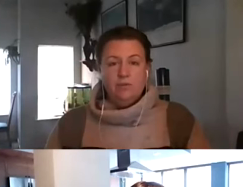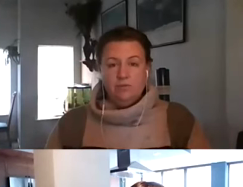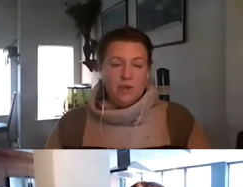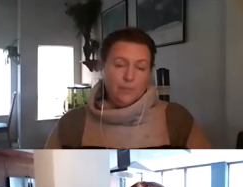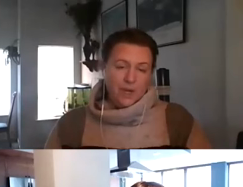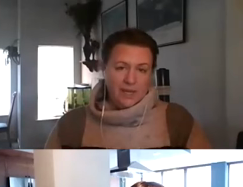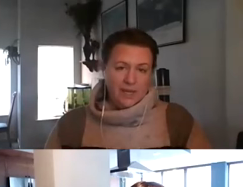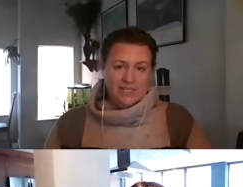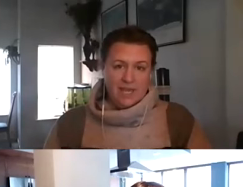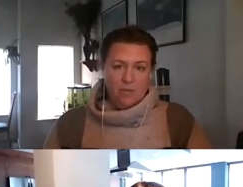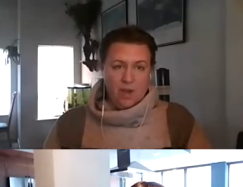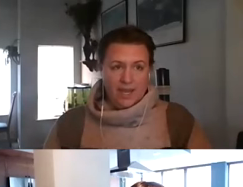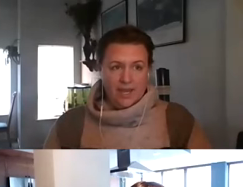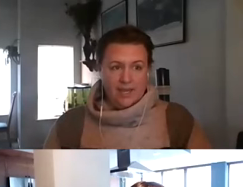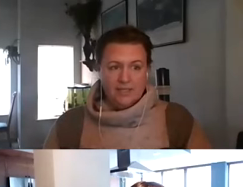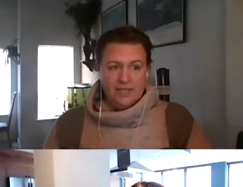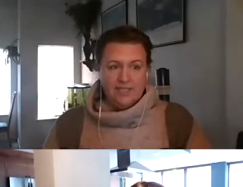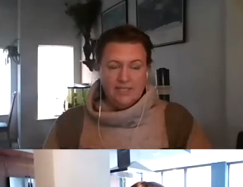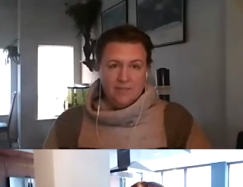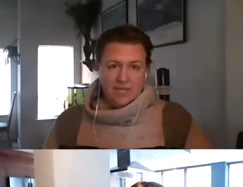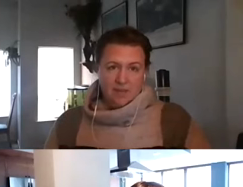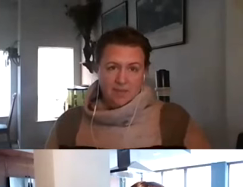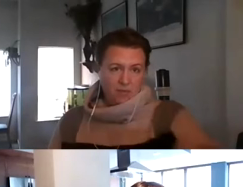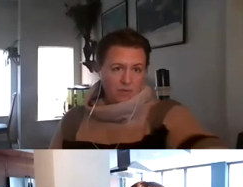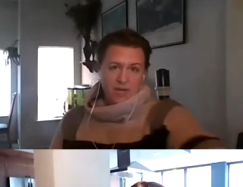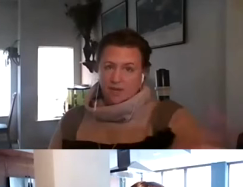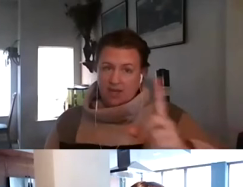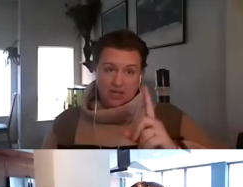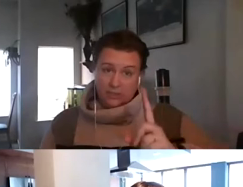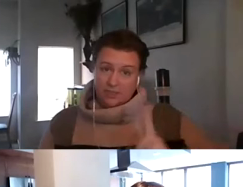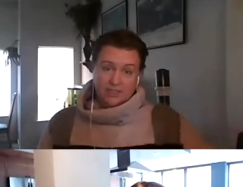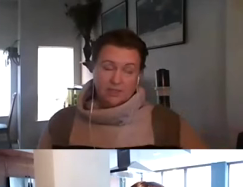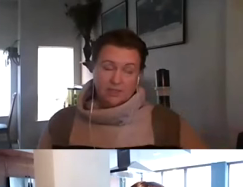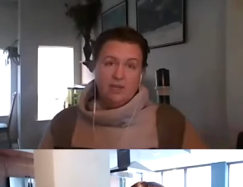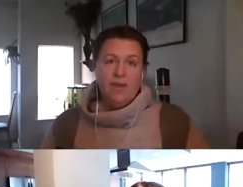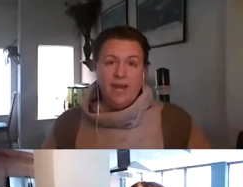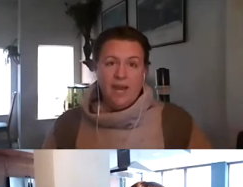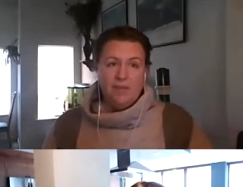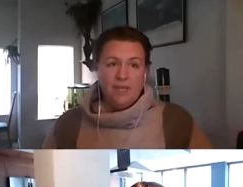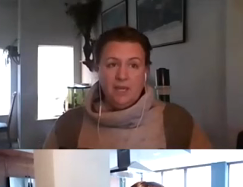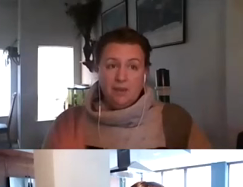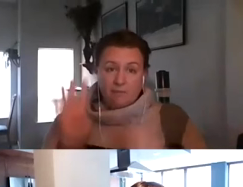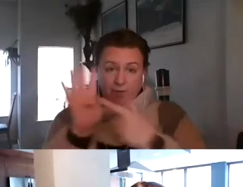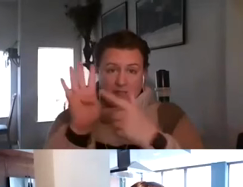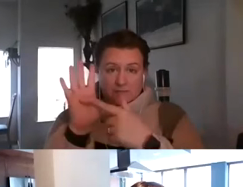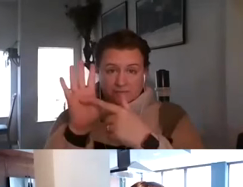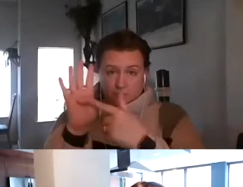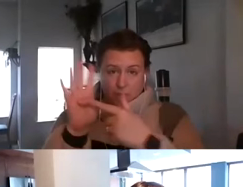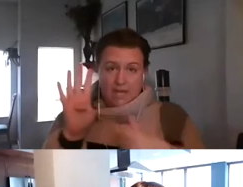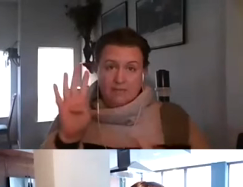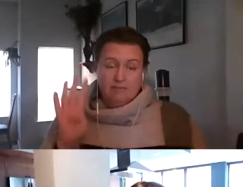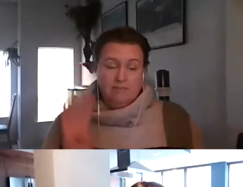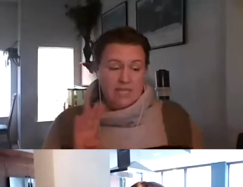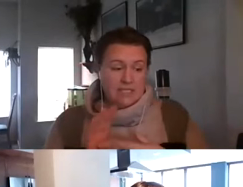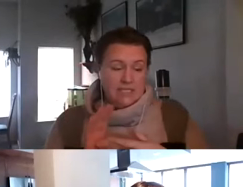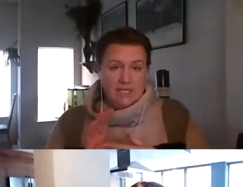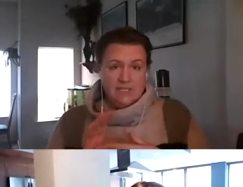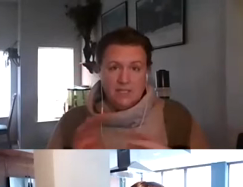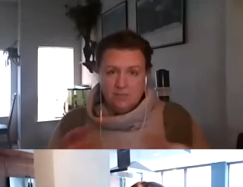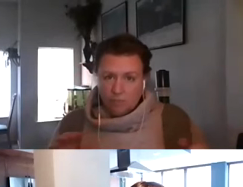down the road, walking down the sidewalk, and I see somebody coming running and it looks like they're running right at me. First